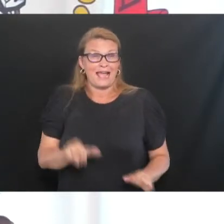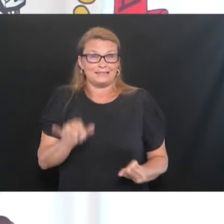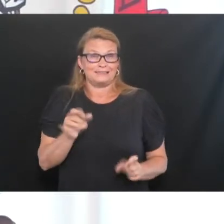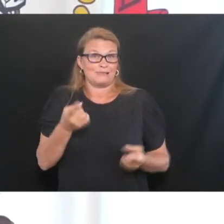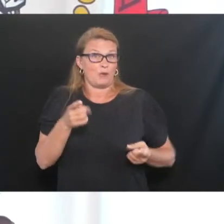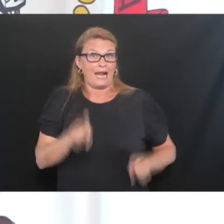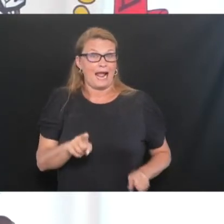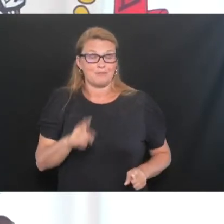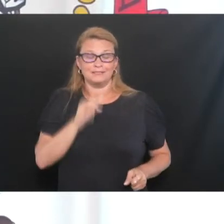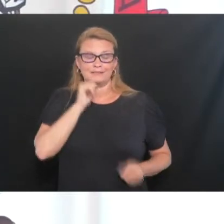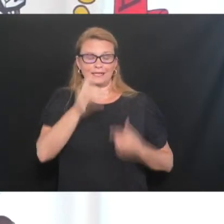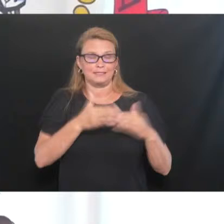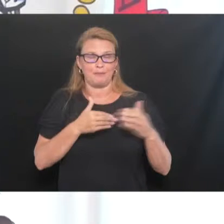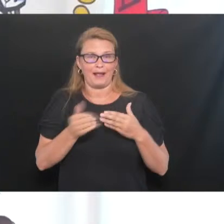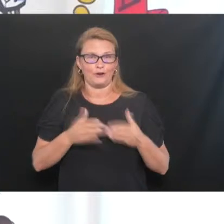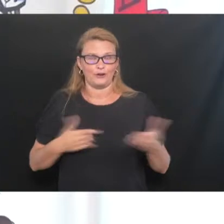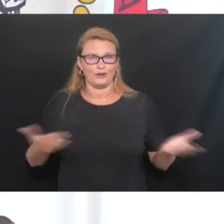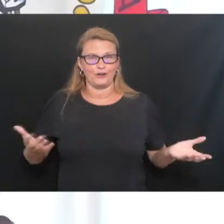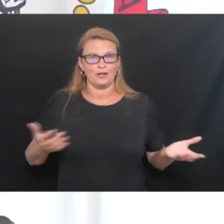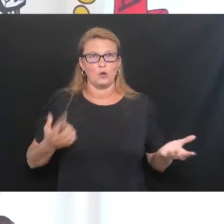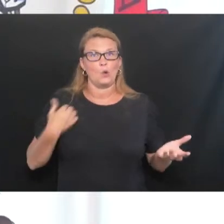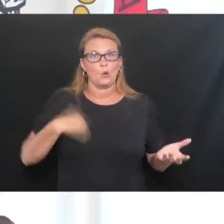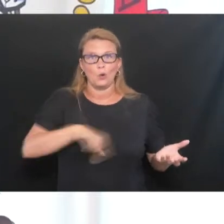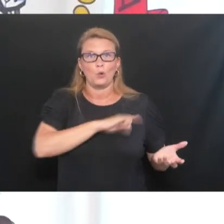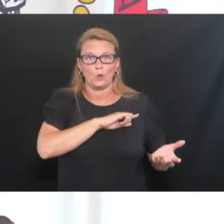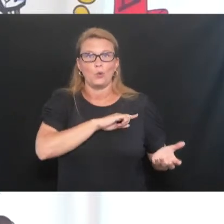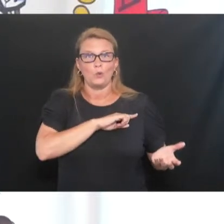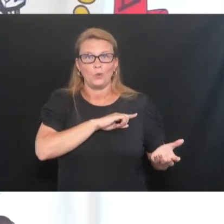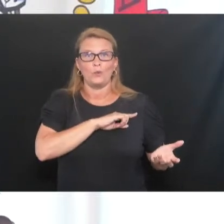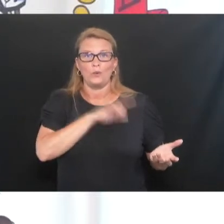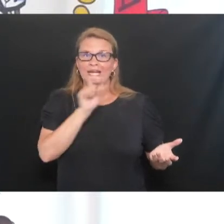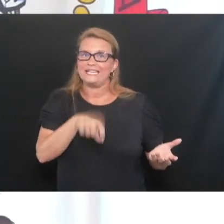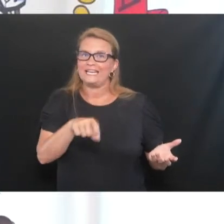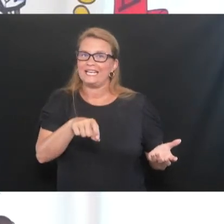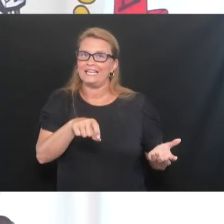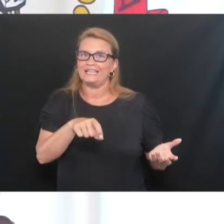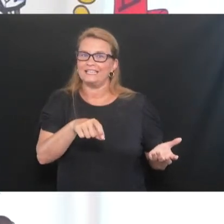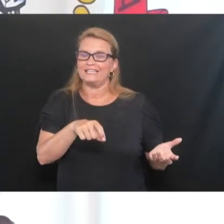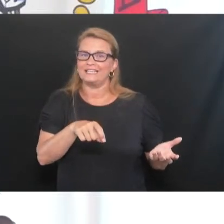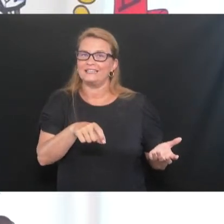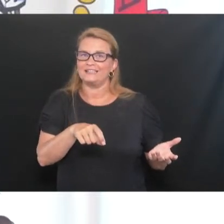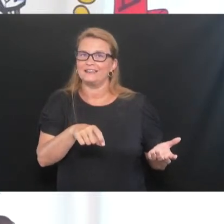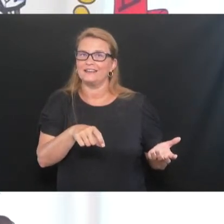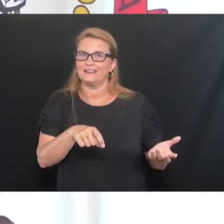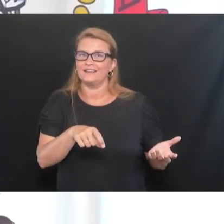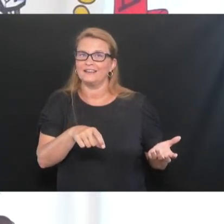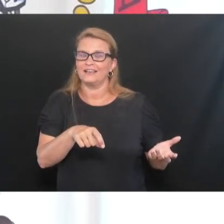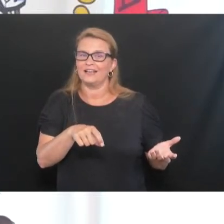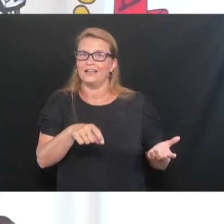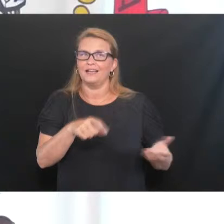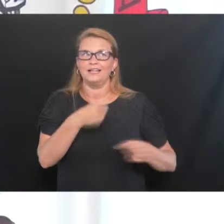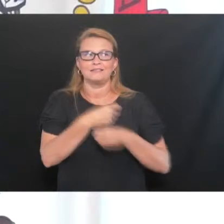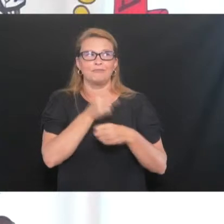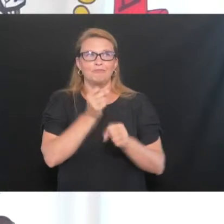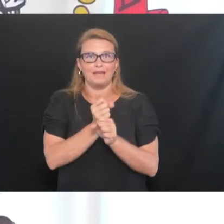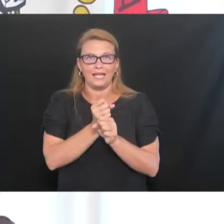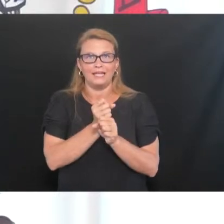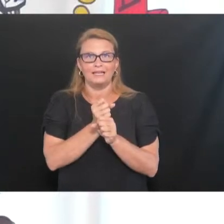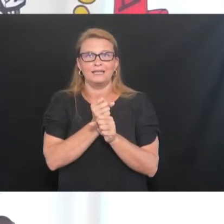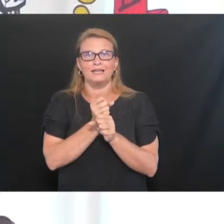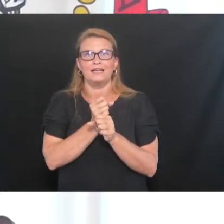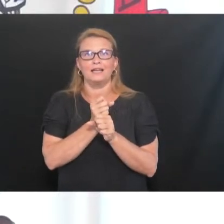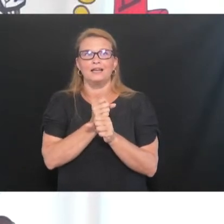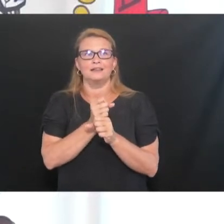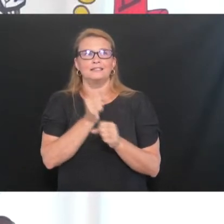does it, Paul? At the end of the day, it seems tremendously logical to me to think, that